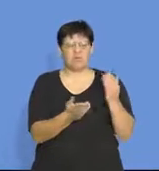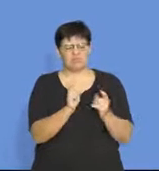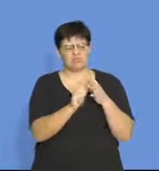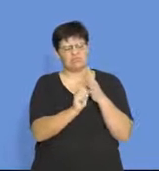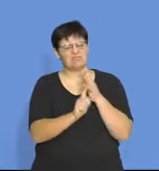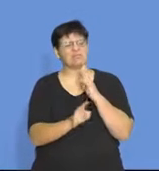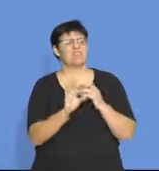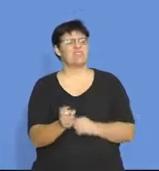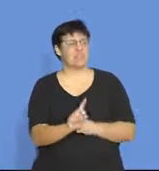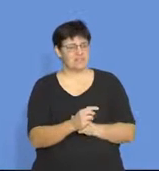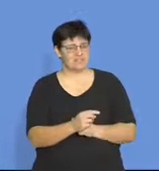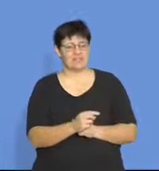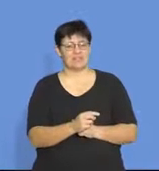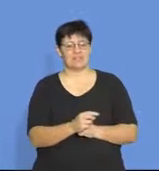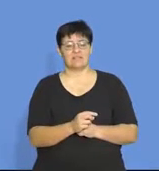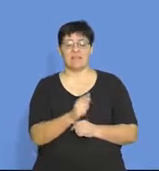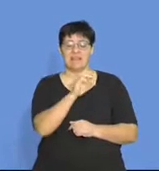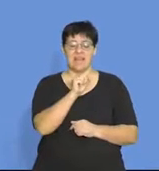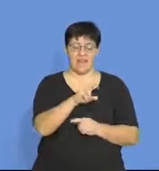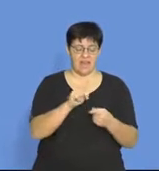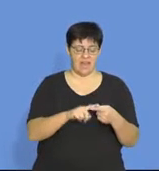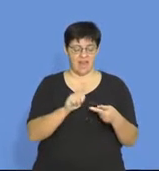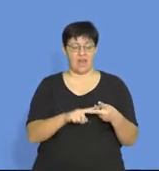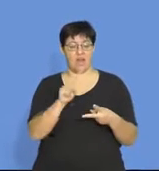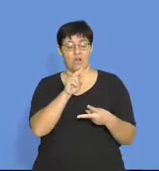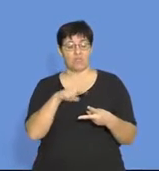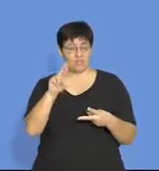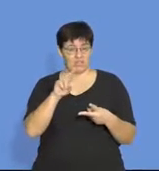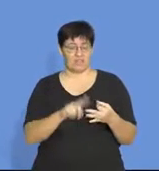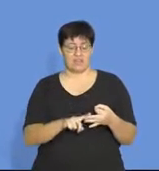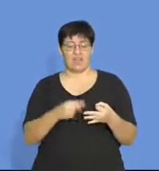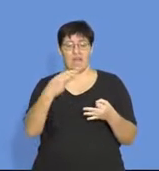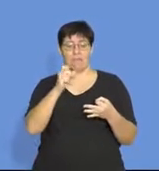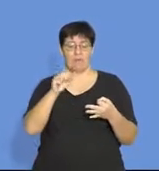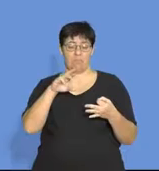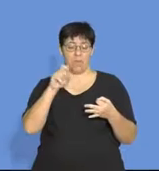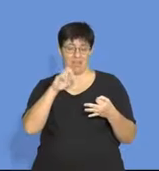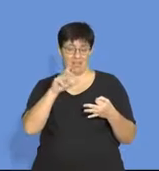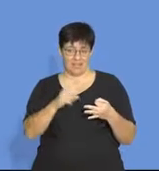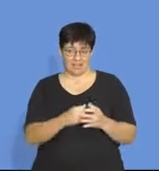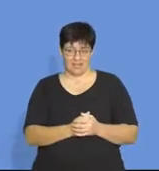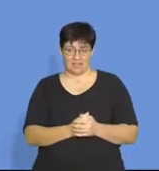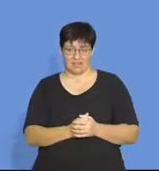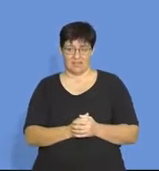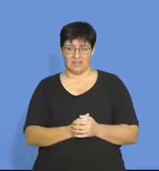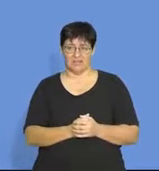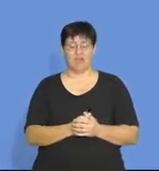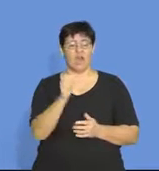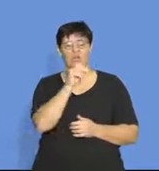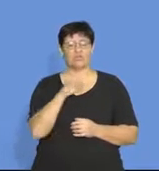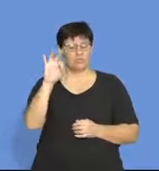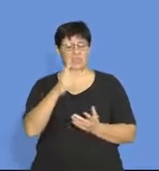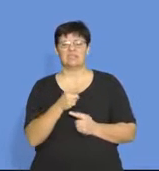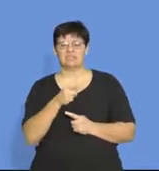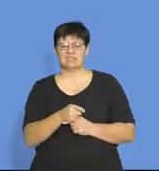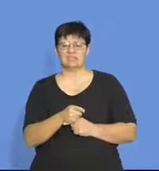so far will be the linear, quadratic, and the hyperbolic. The cubic and the exponential, I said, just don't look at them